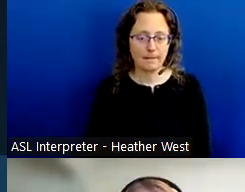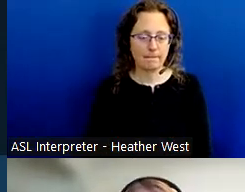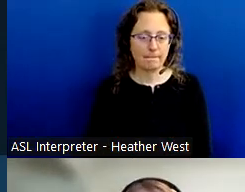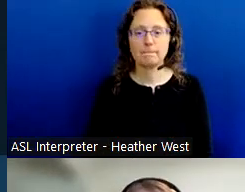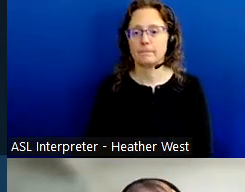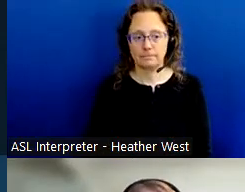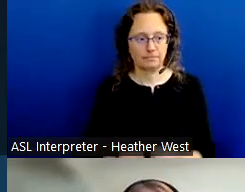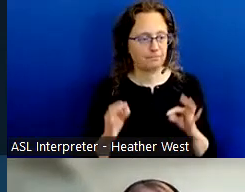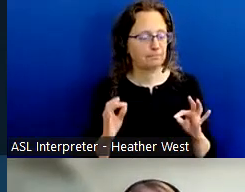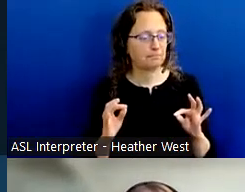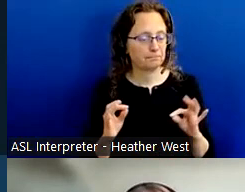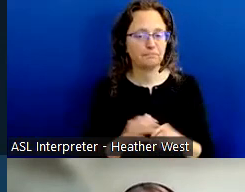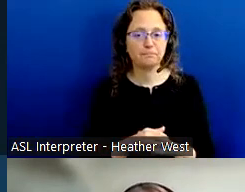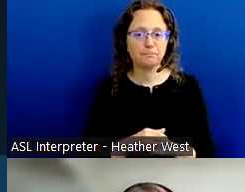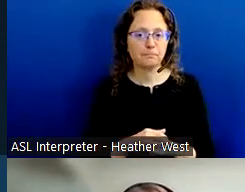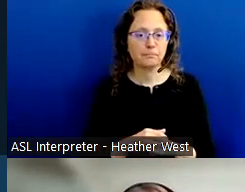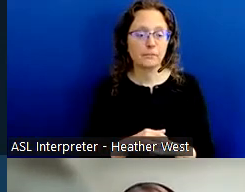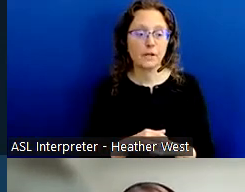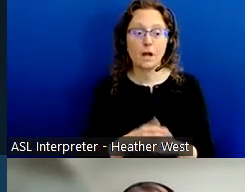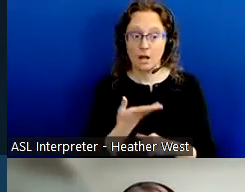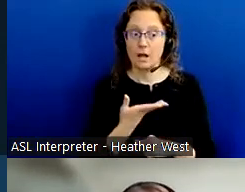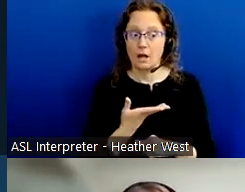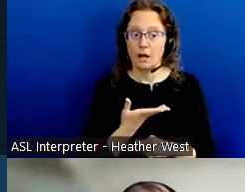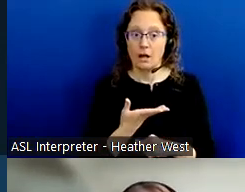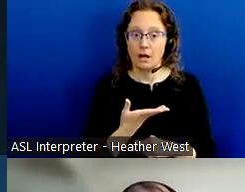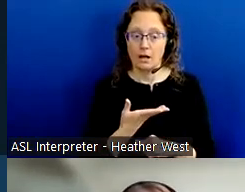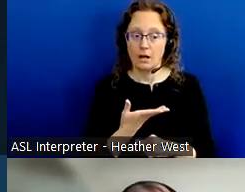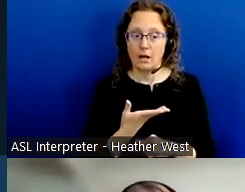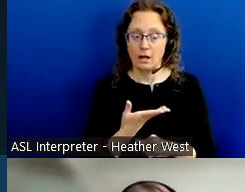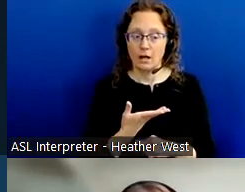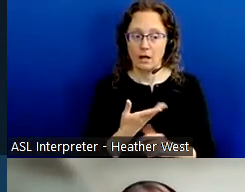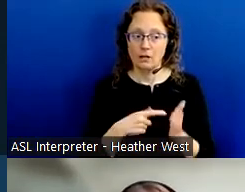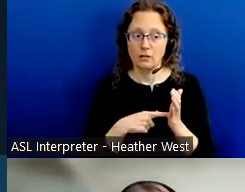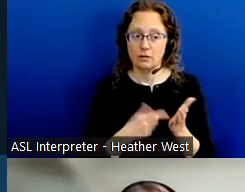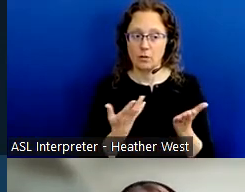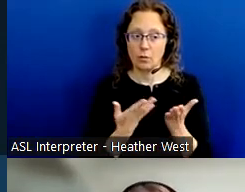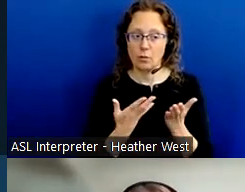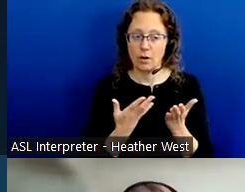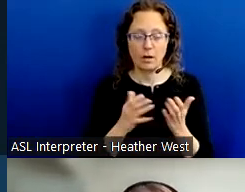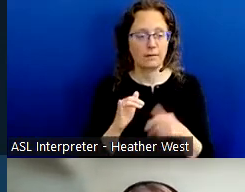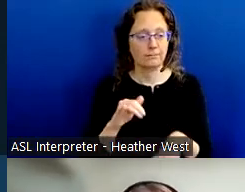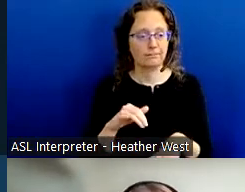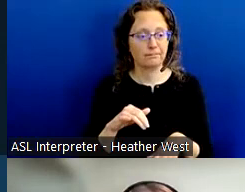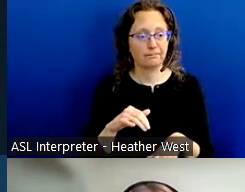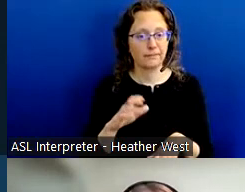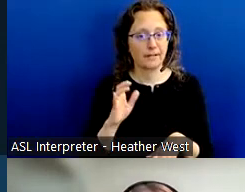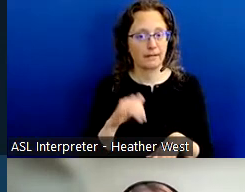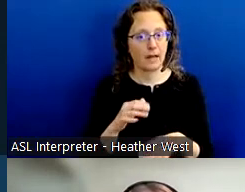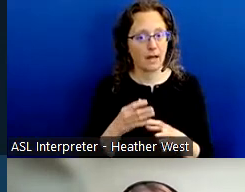Great. Okay. So this slide really shows the key objectives that projects must meet in order to